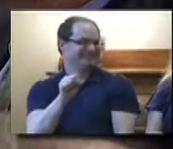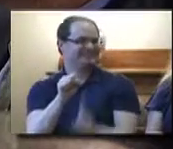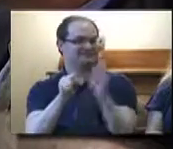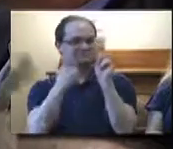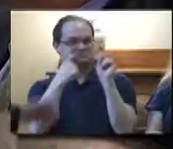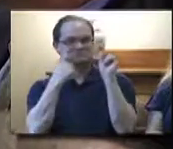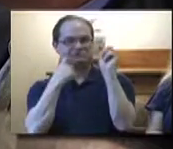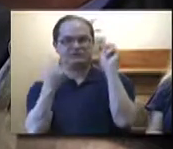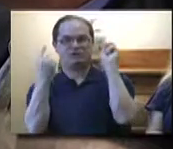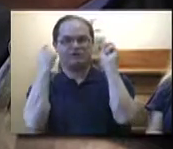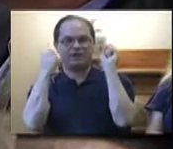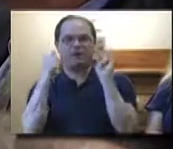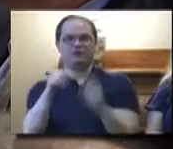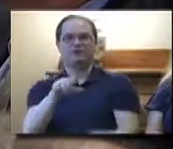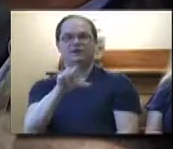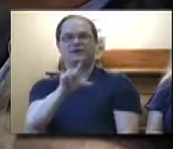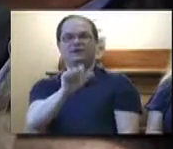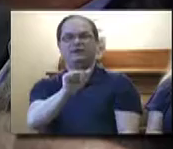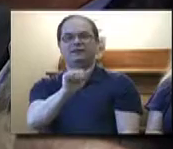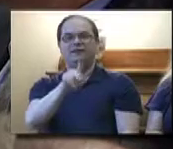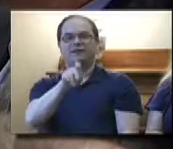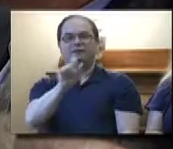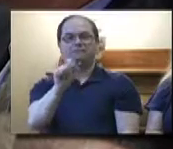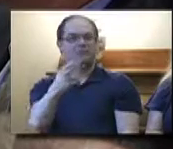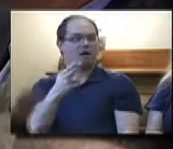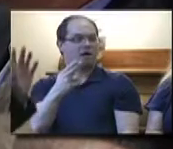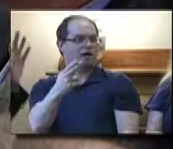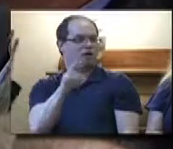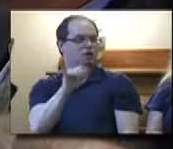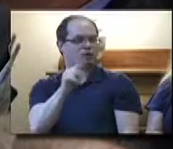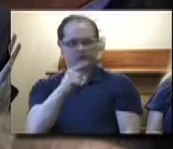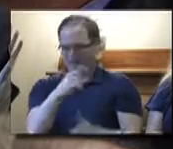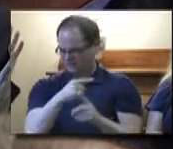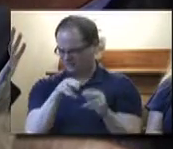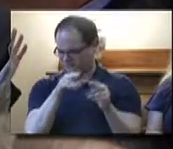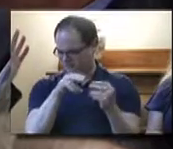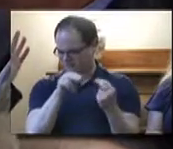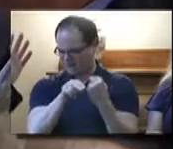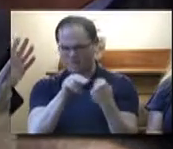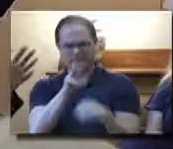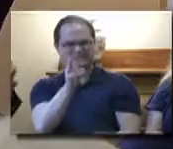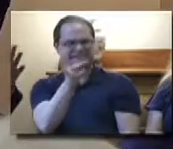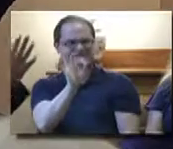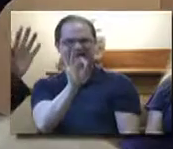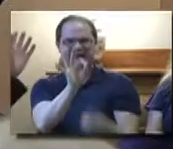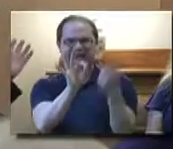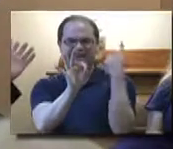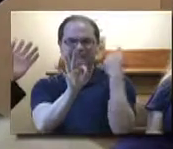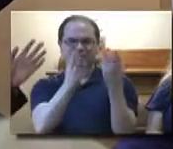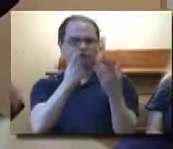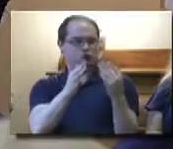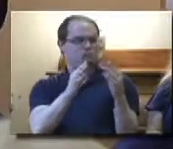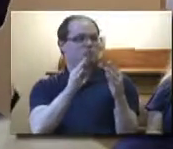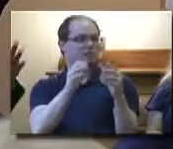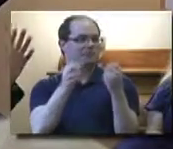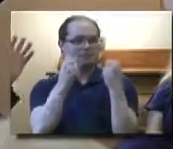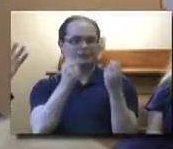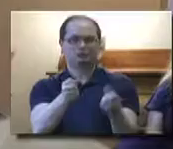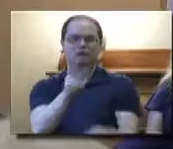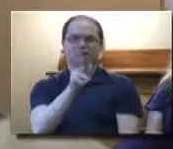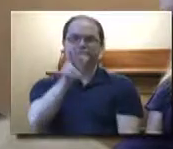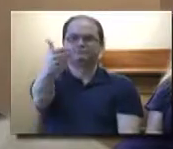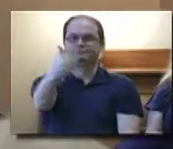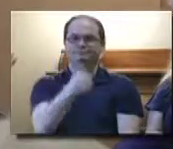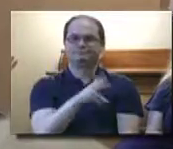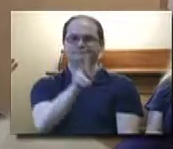road, at the LeBlanc Unit on, what is that, 69? You probably drive by it all the time when you're going to